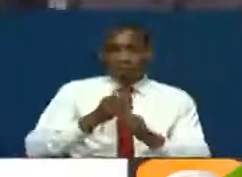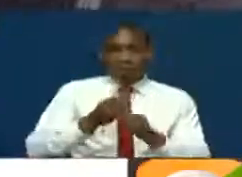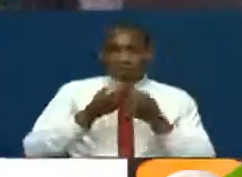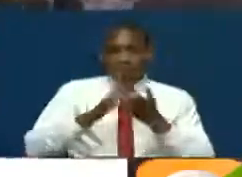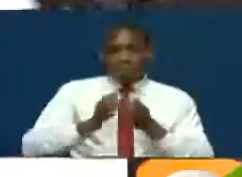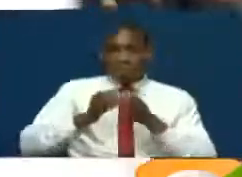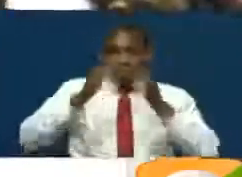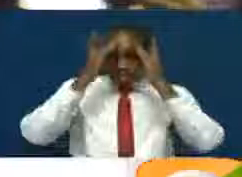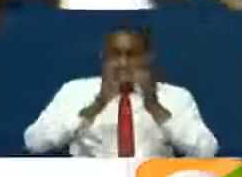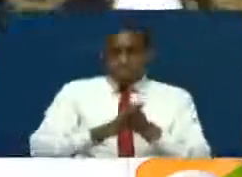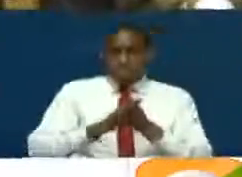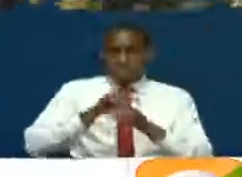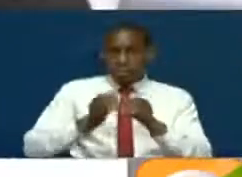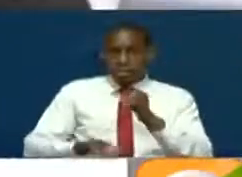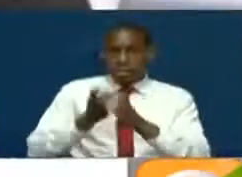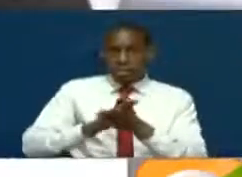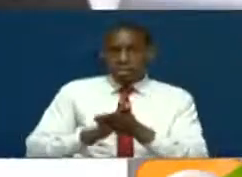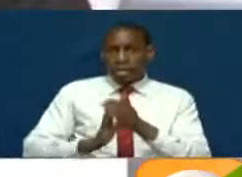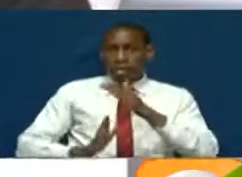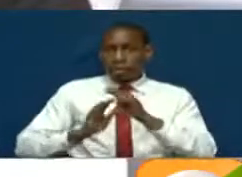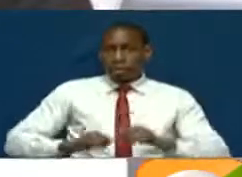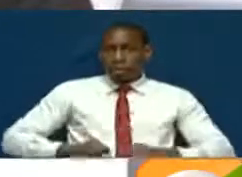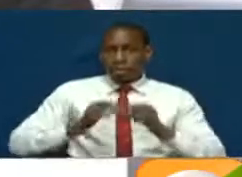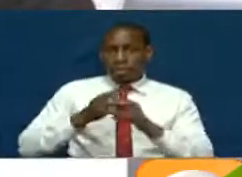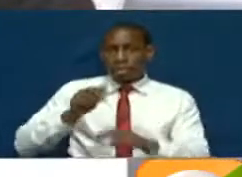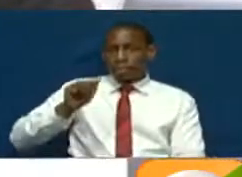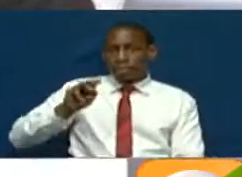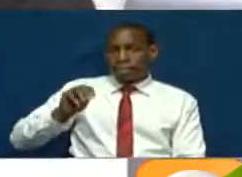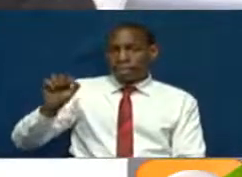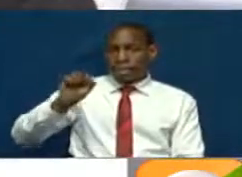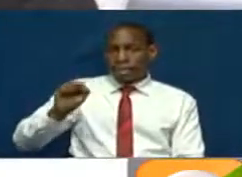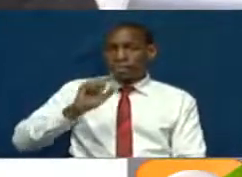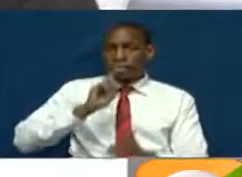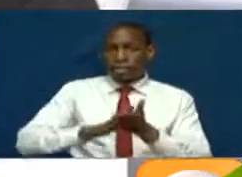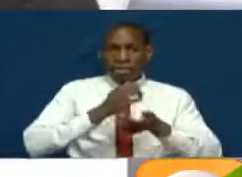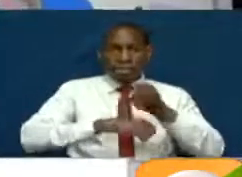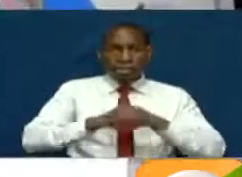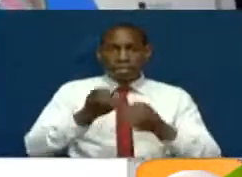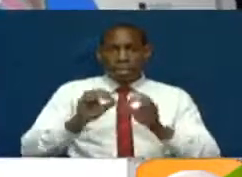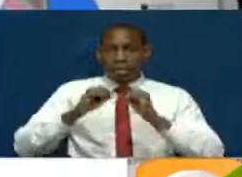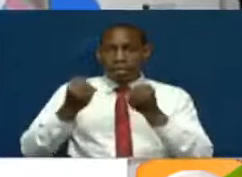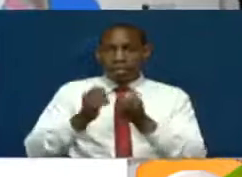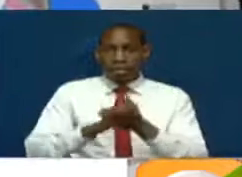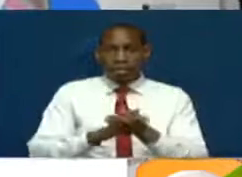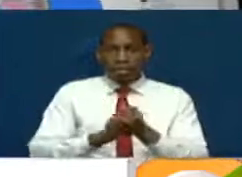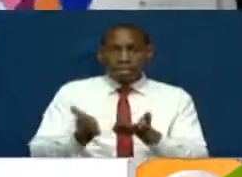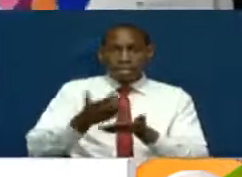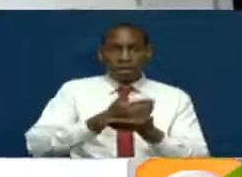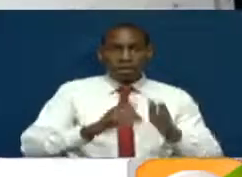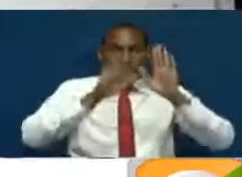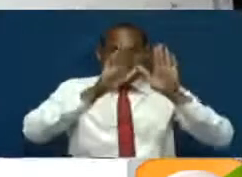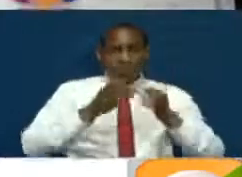the pilot launch of the tool, KenTrade Chief Executive Officer Amos Wangora said that the move will see the agency harness relevant data